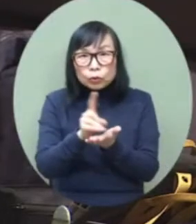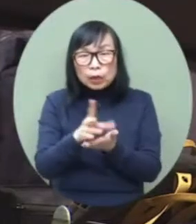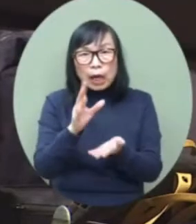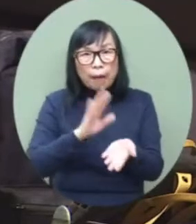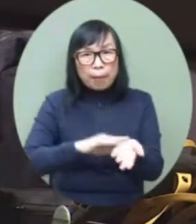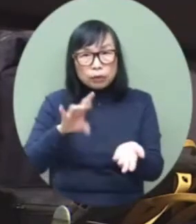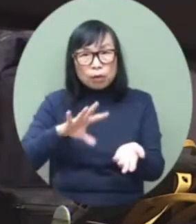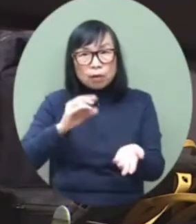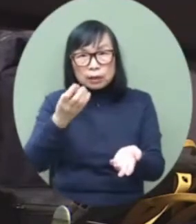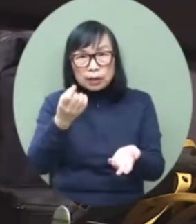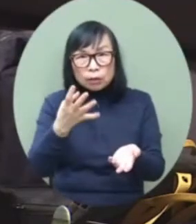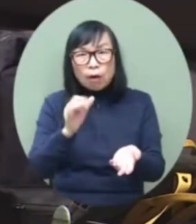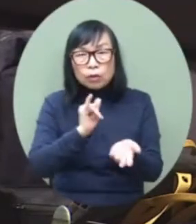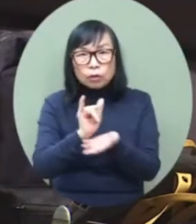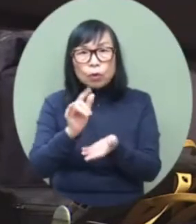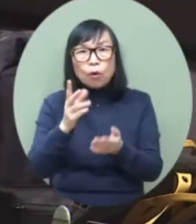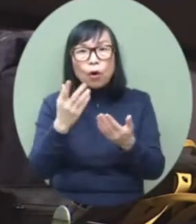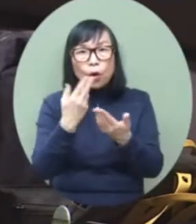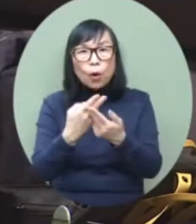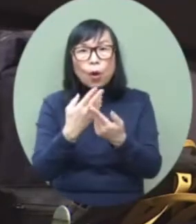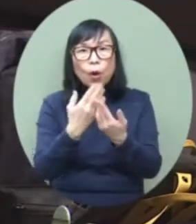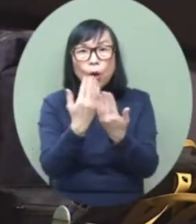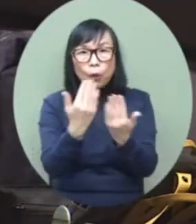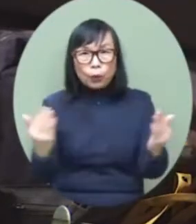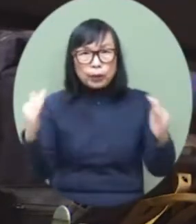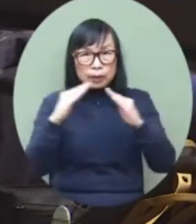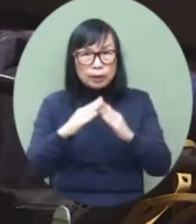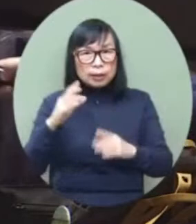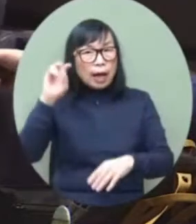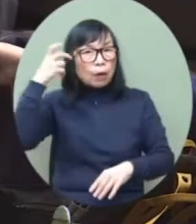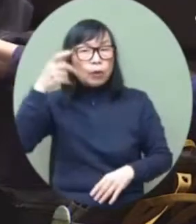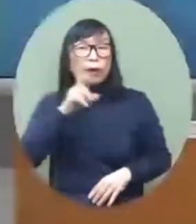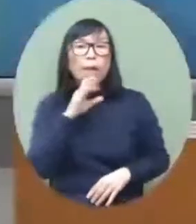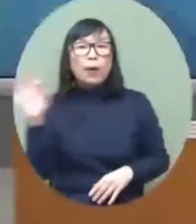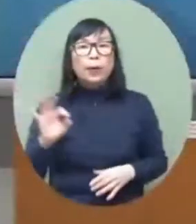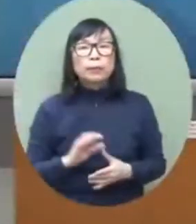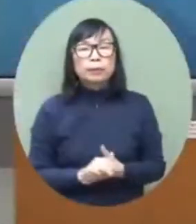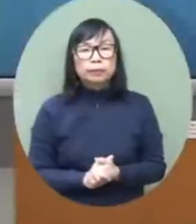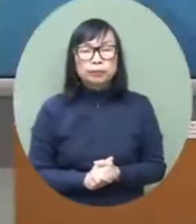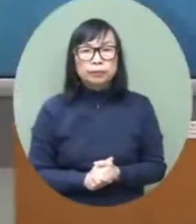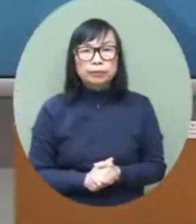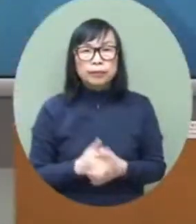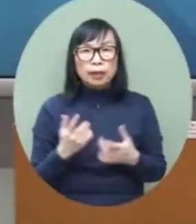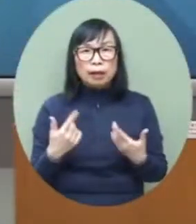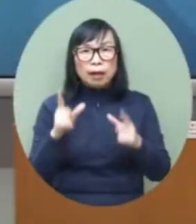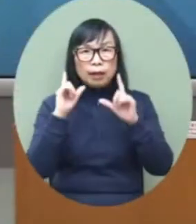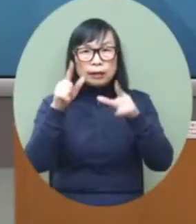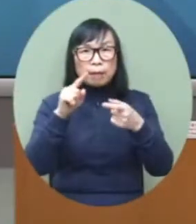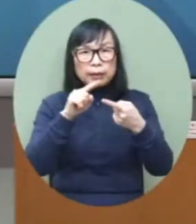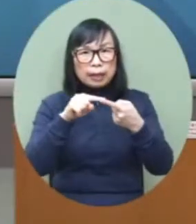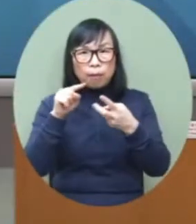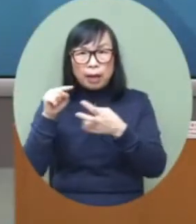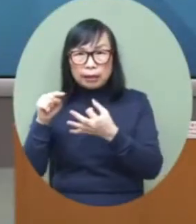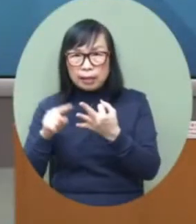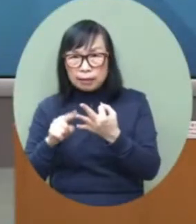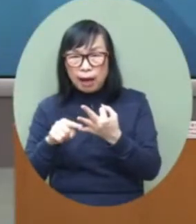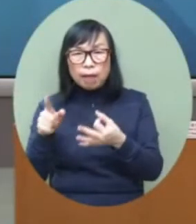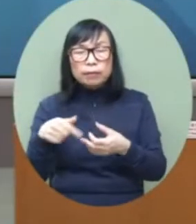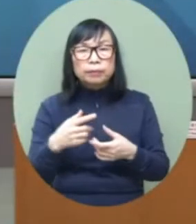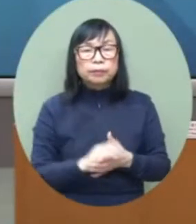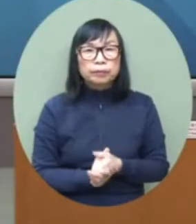undergo conversion? And so patients who have a CT value under 30, will they be sent to the Convention Exhibition